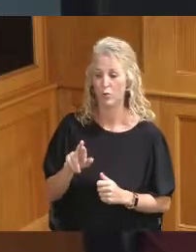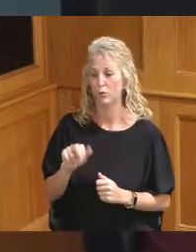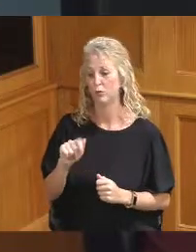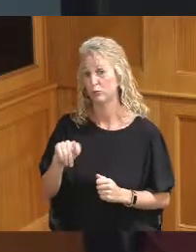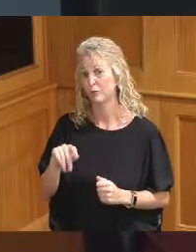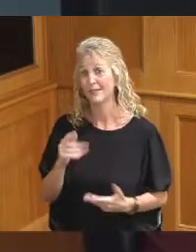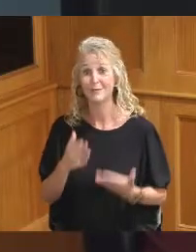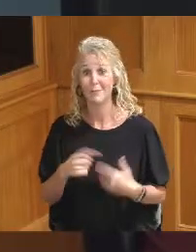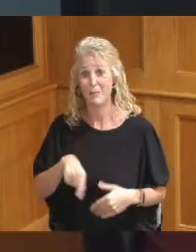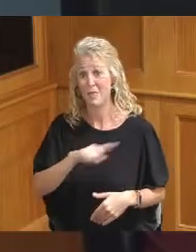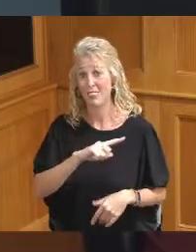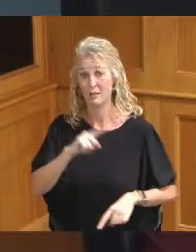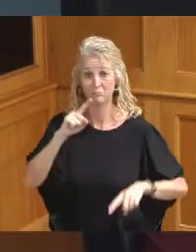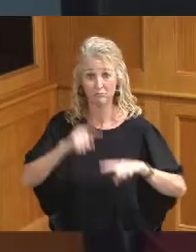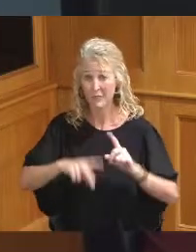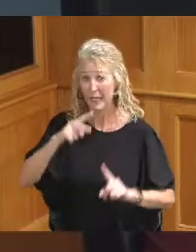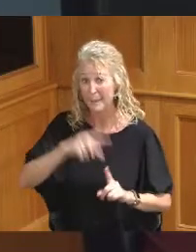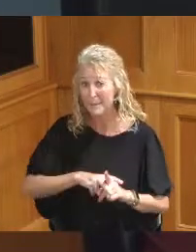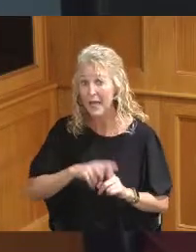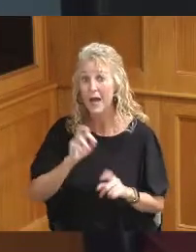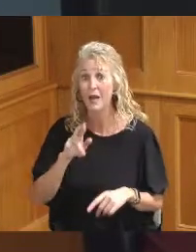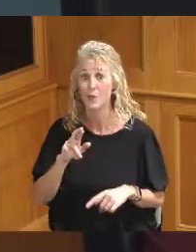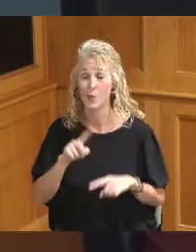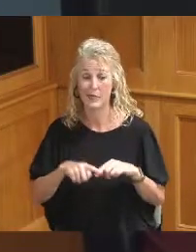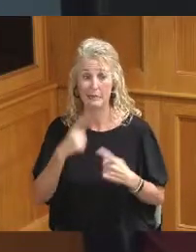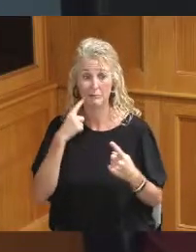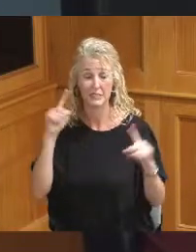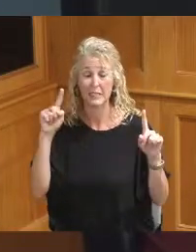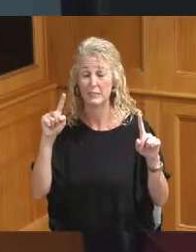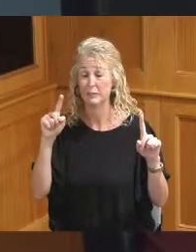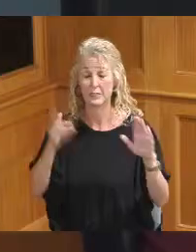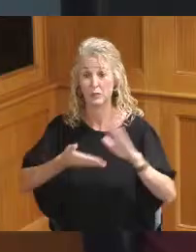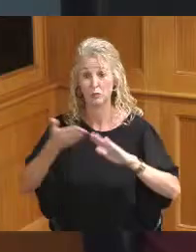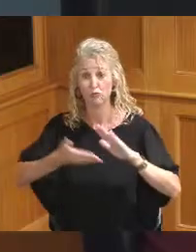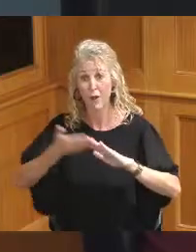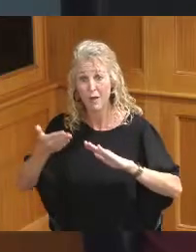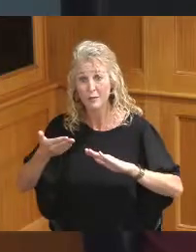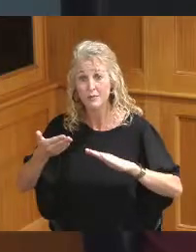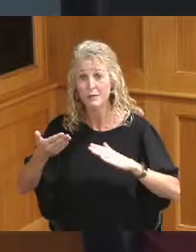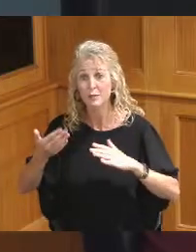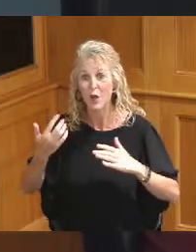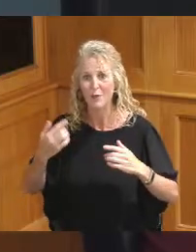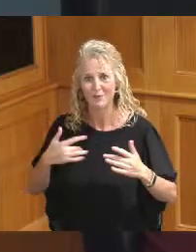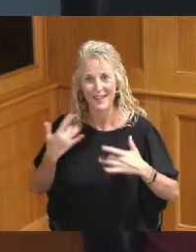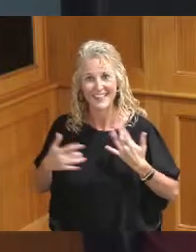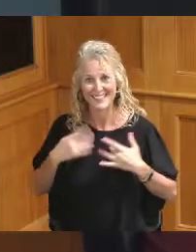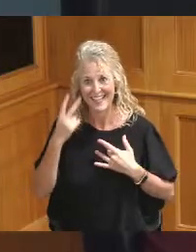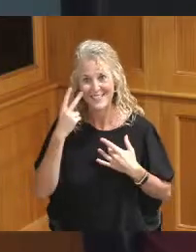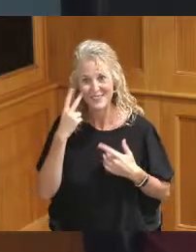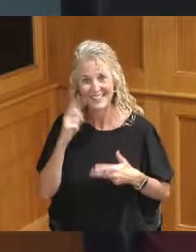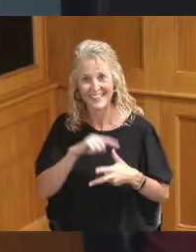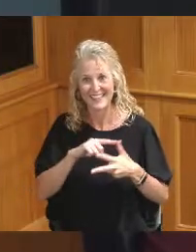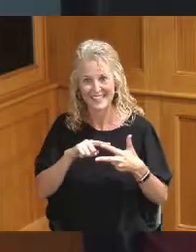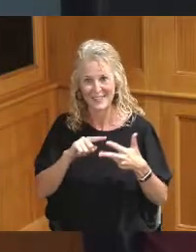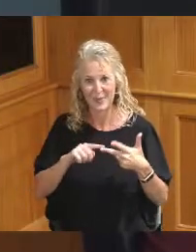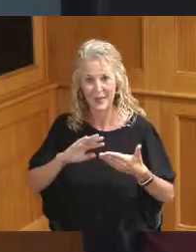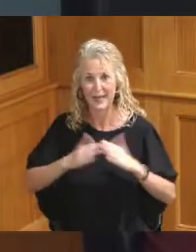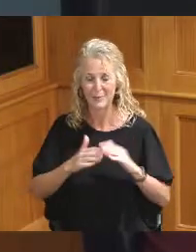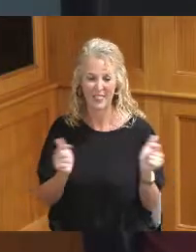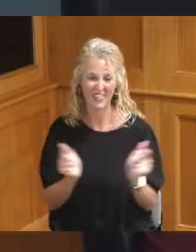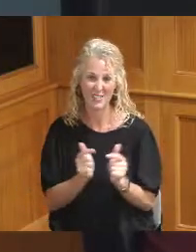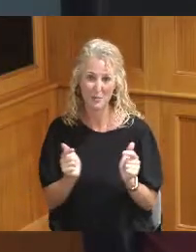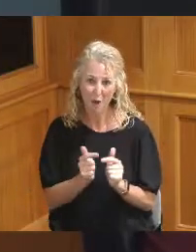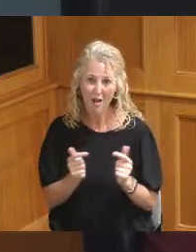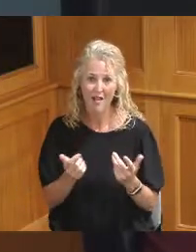because they don't have the capacity to even do that, or never mind serve the grants, have the capacity to do it. These are the smaller communities